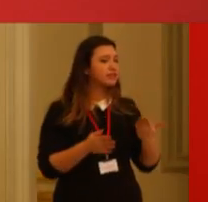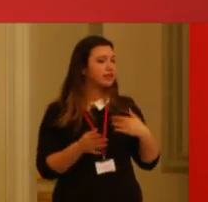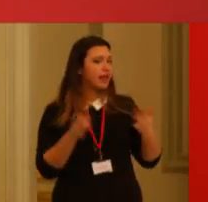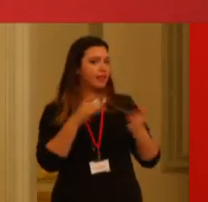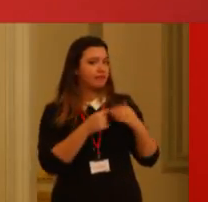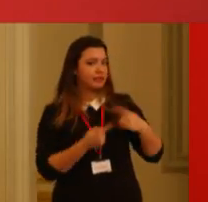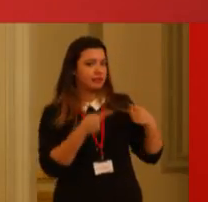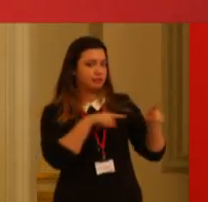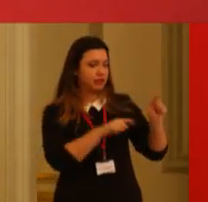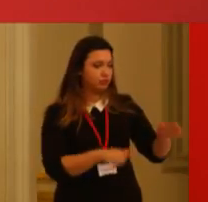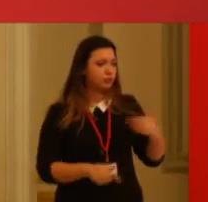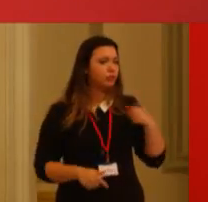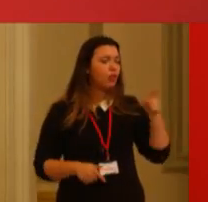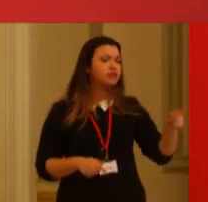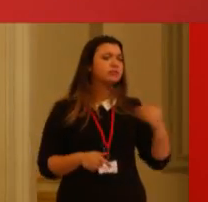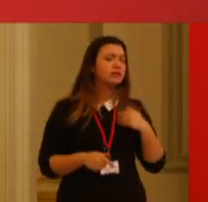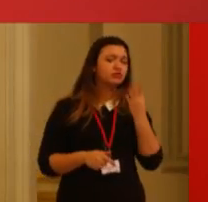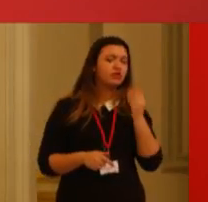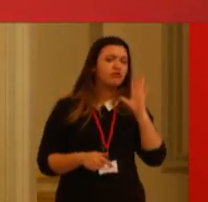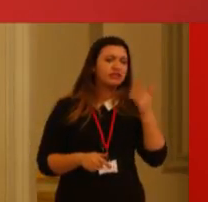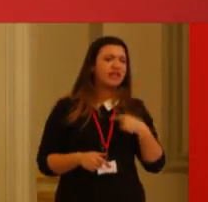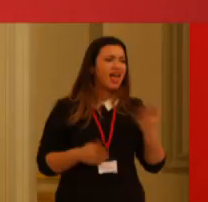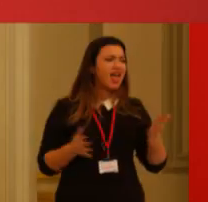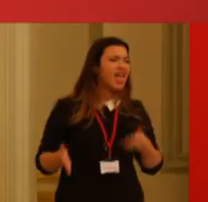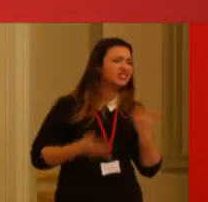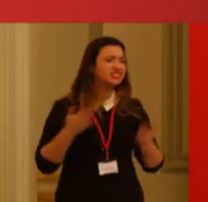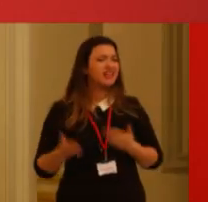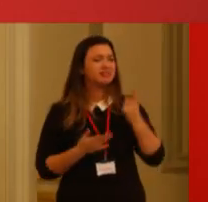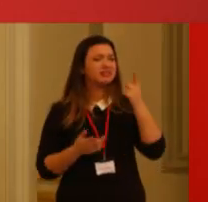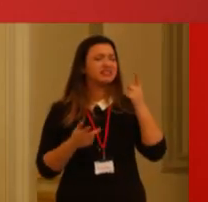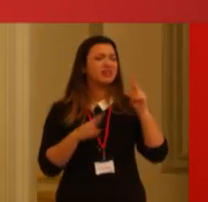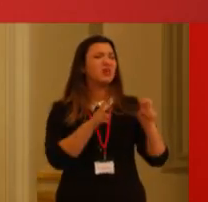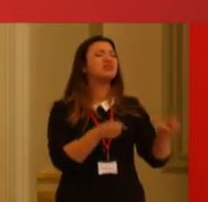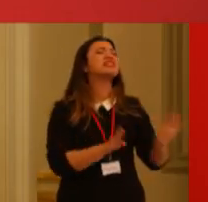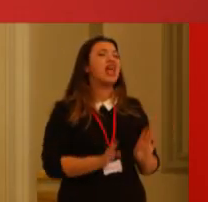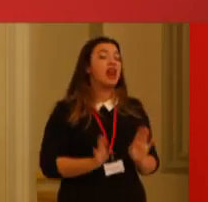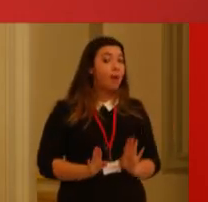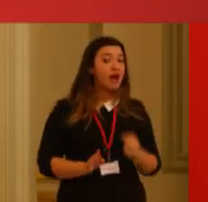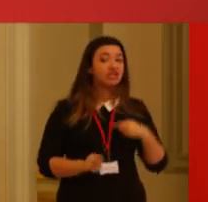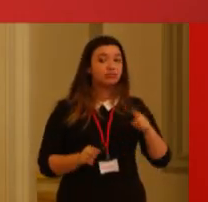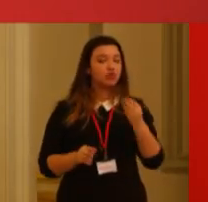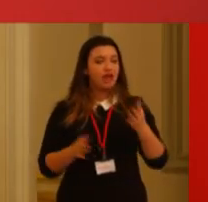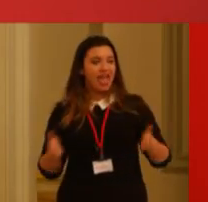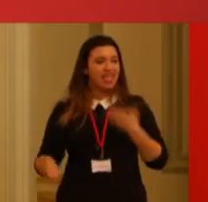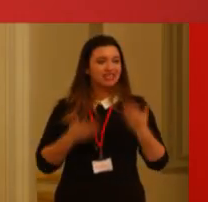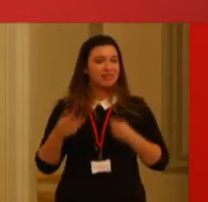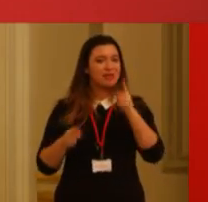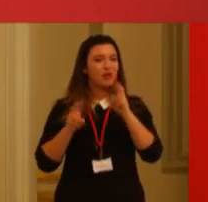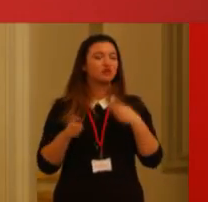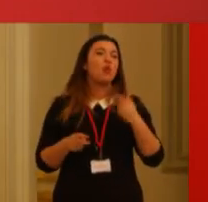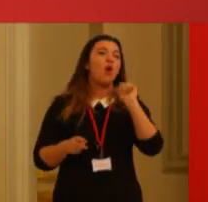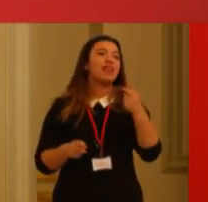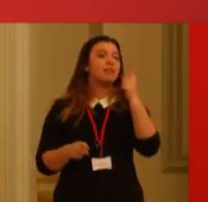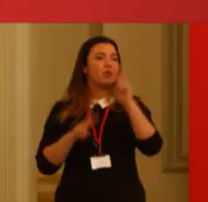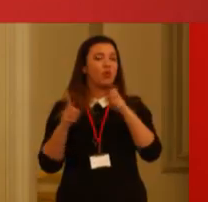report as to what the youth ramifications might be. It doesn't thrill me that